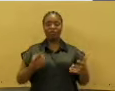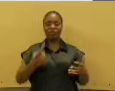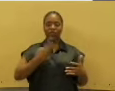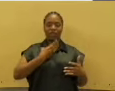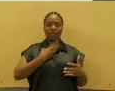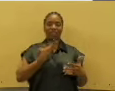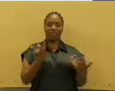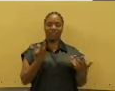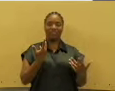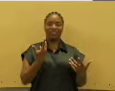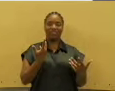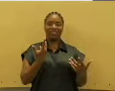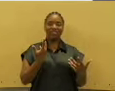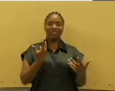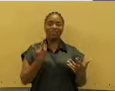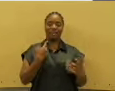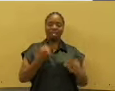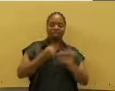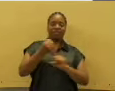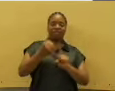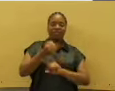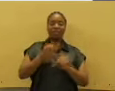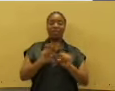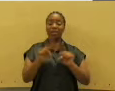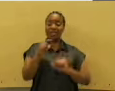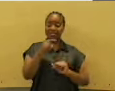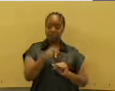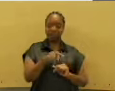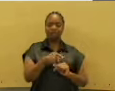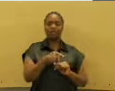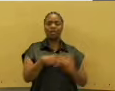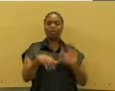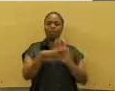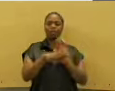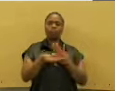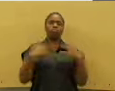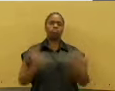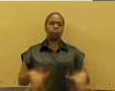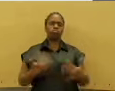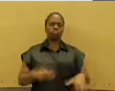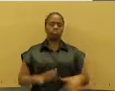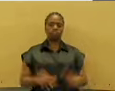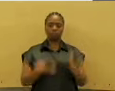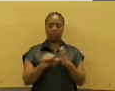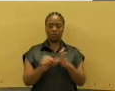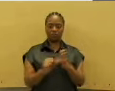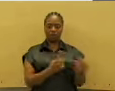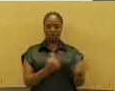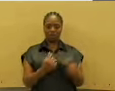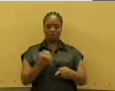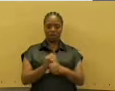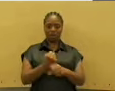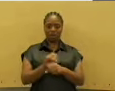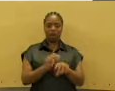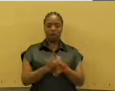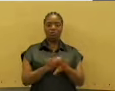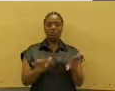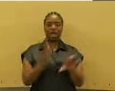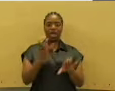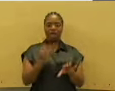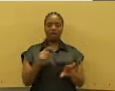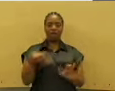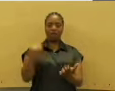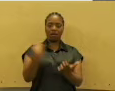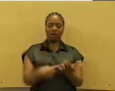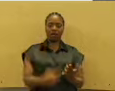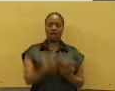but the Just Leaders program is one of these very important programs that seeks to do this actively. We don't just have these conversations,